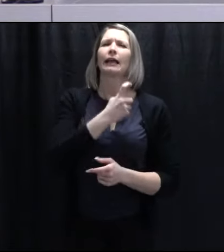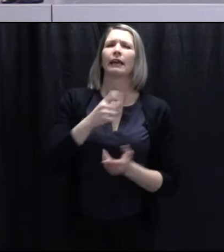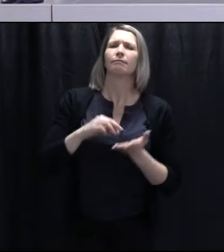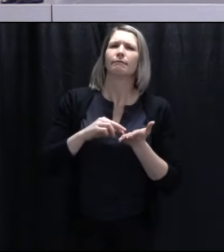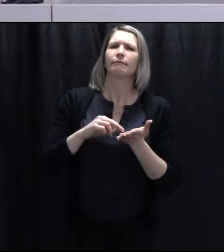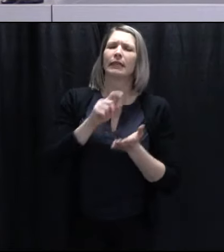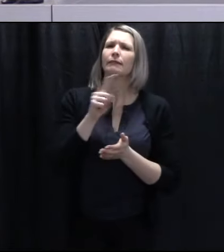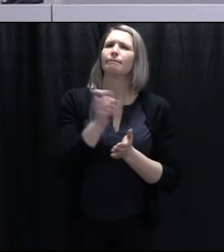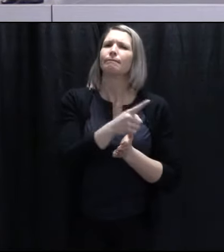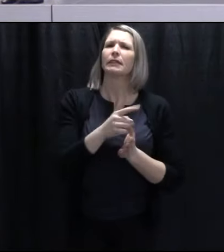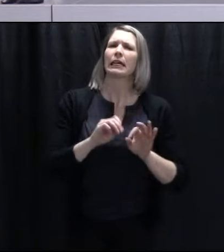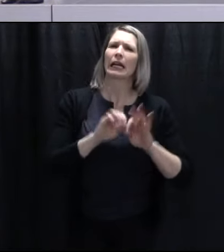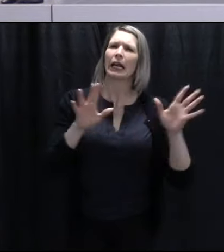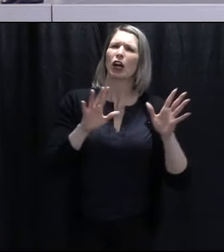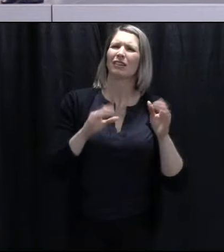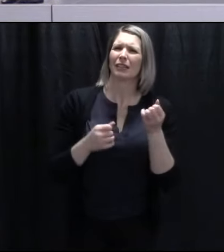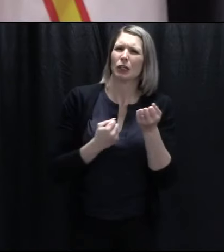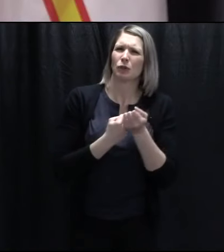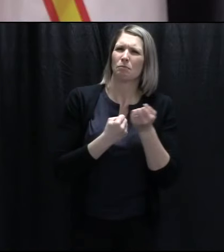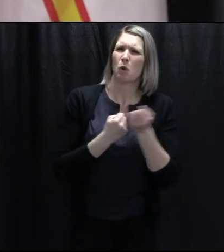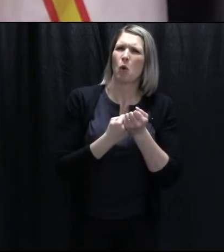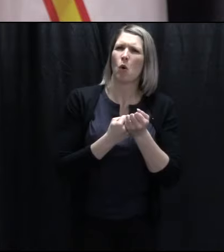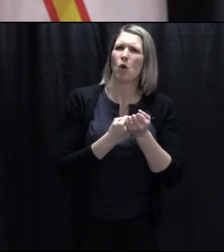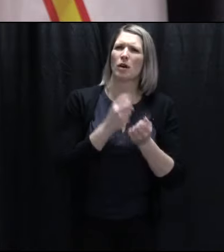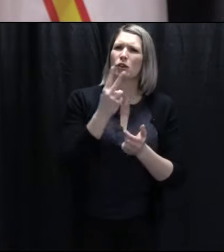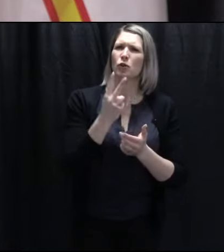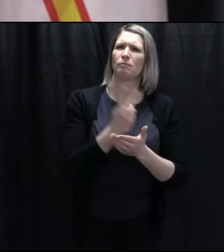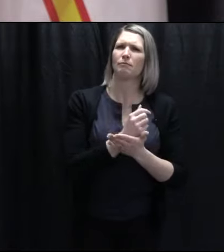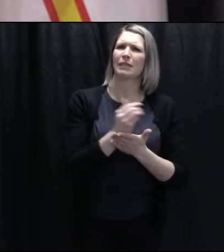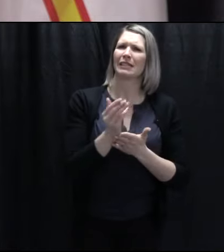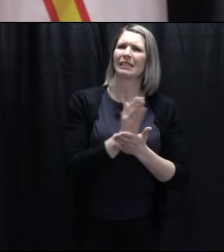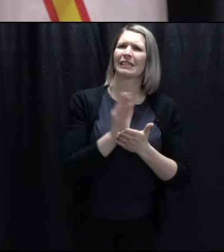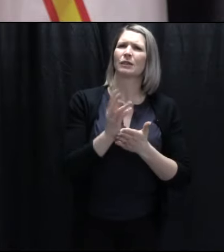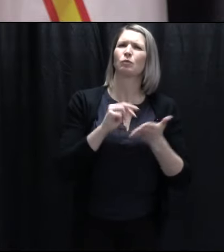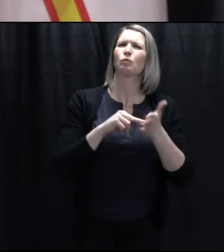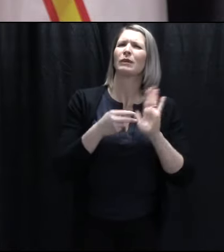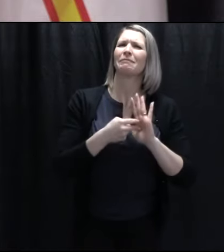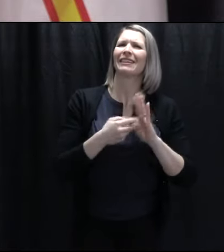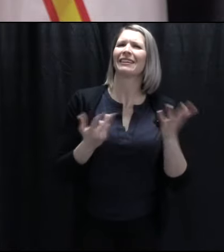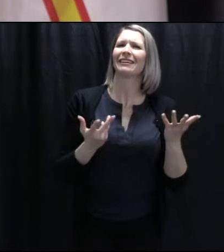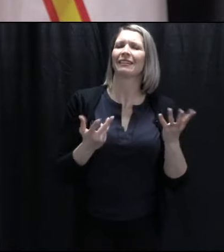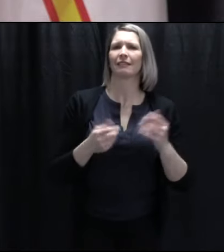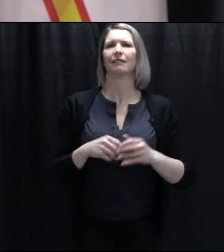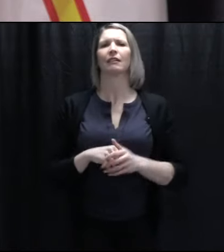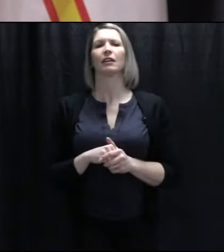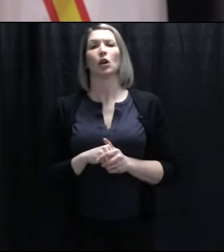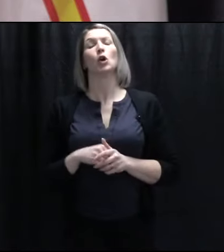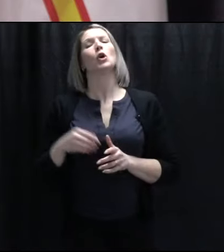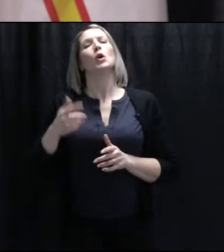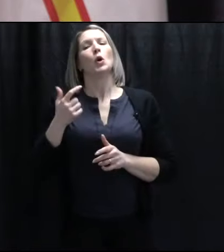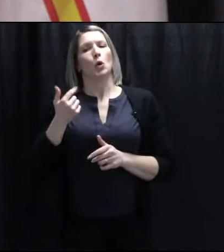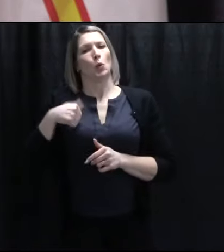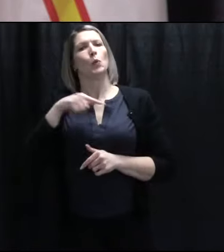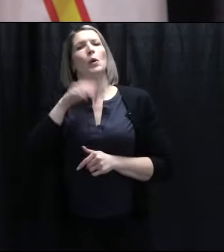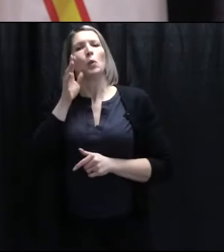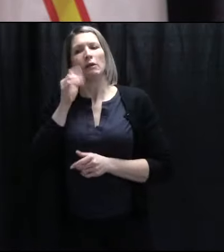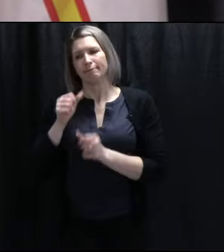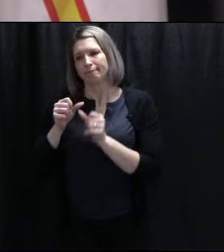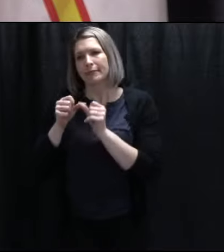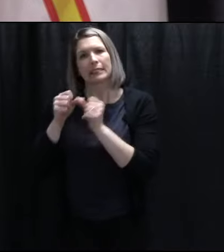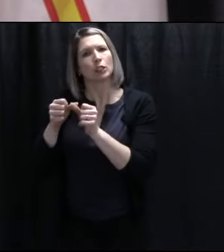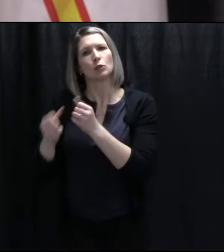of the province? Well, what it means is that we're going to continue to work with business. We're going to continue to work with our community organizations to